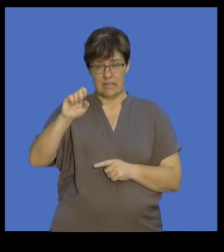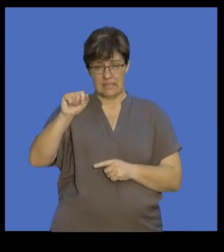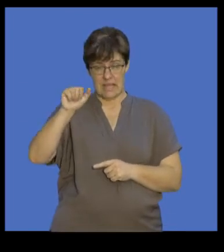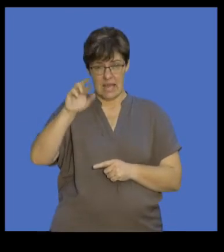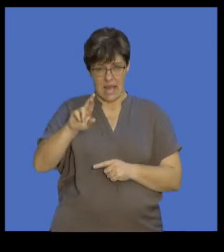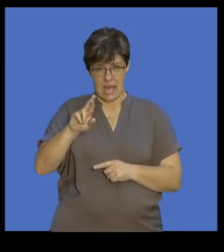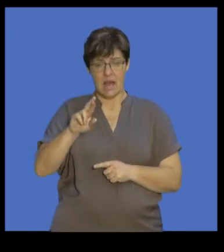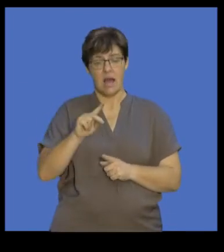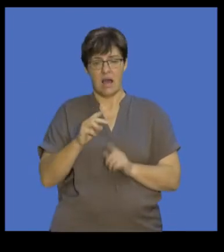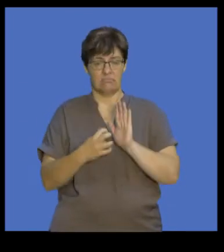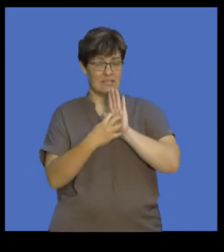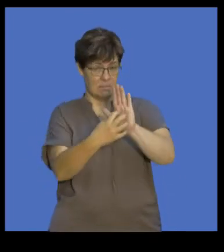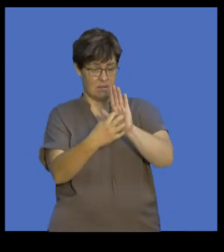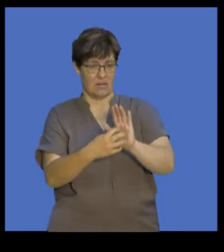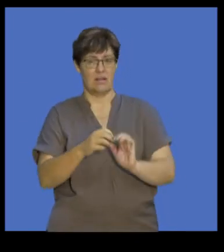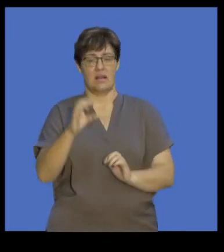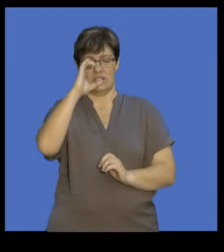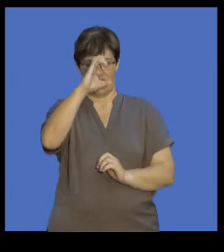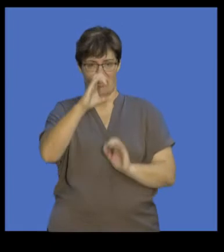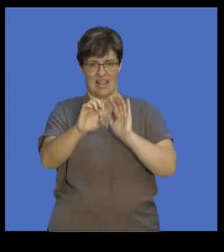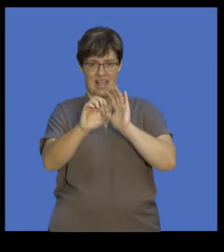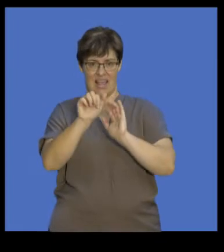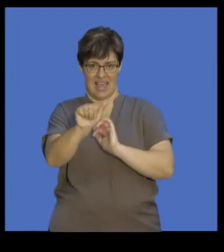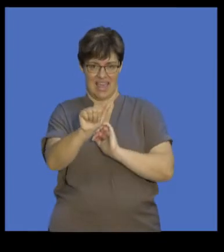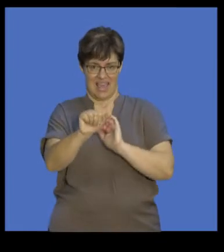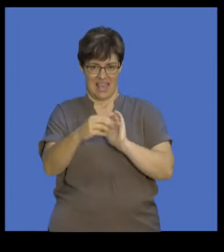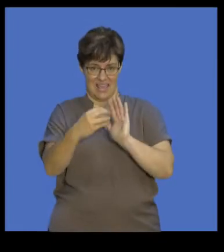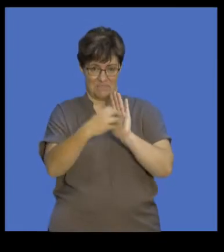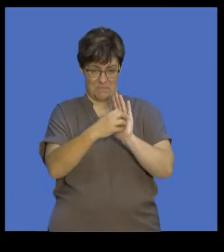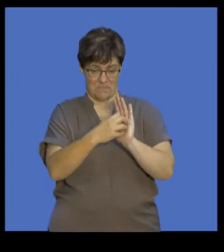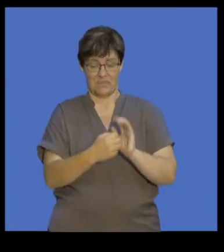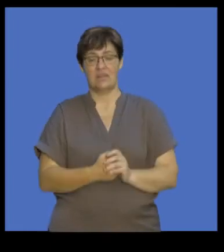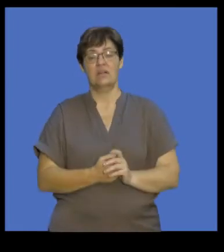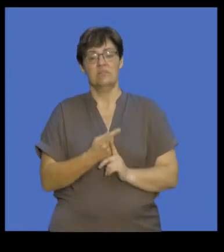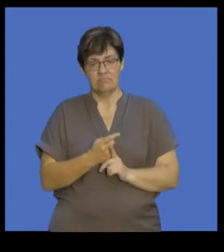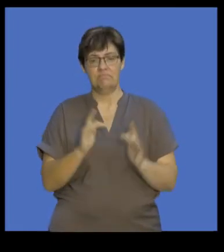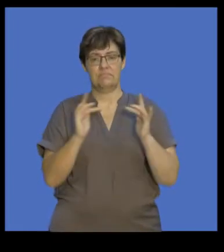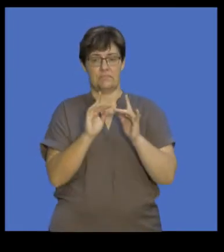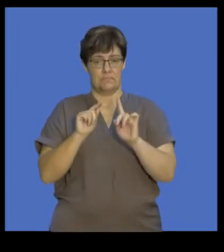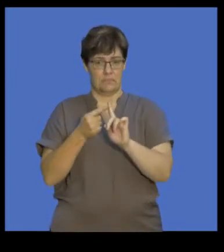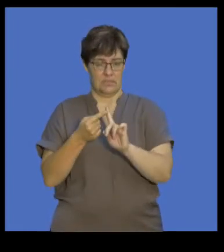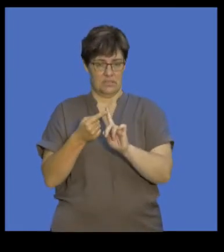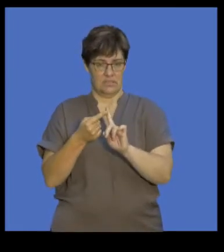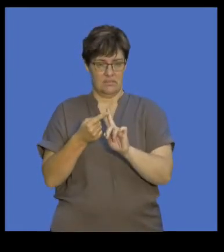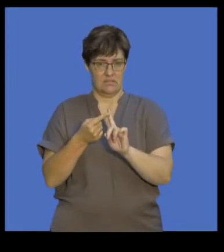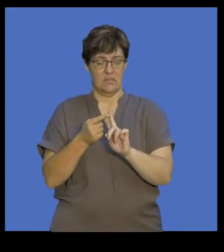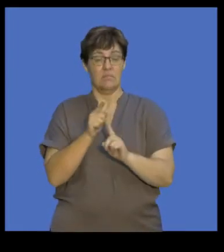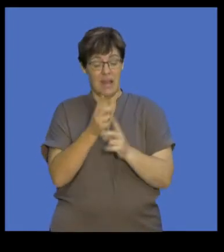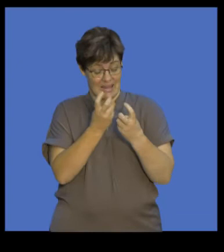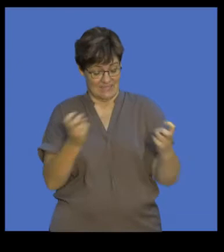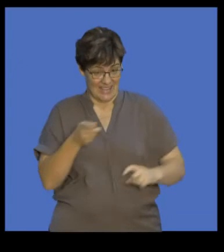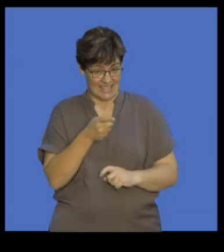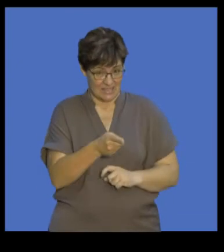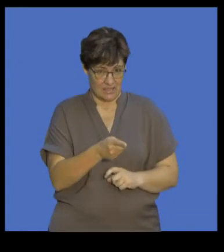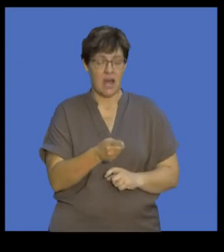okay, it's an A inside a circle, so that represents an ammeter connected at a point, okay, is a device that is